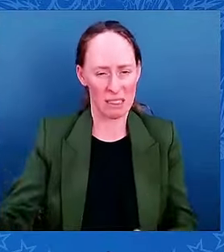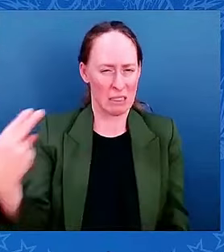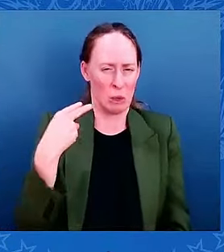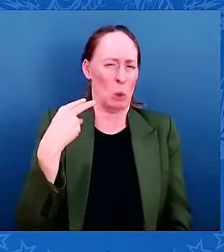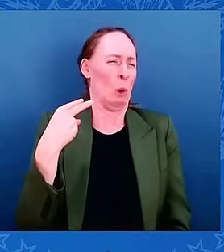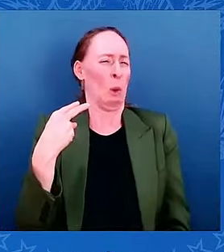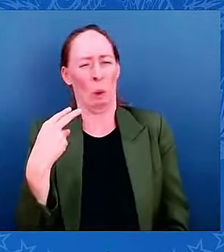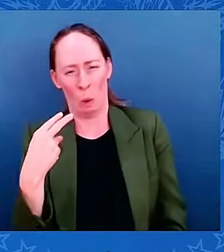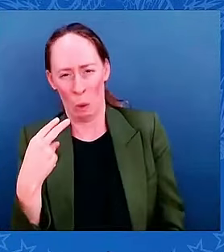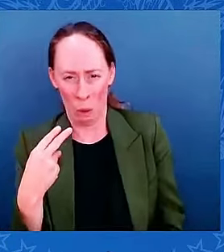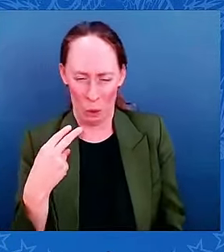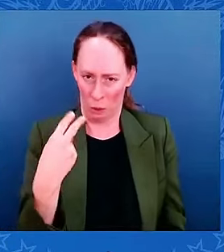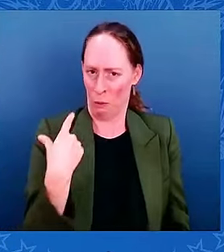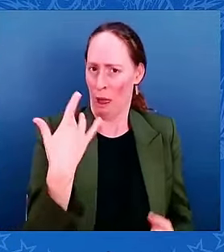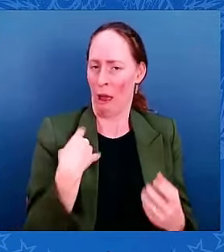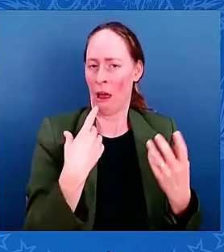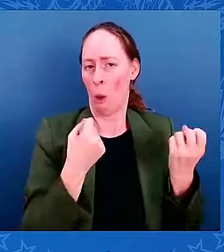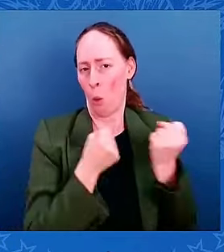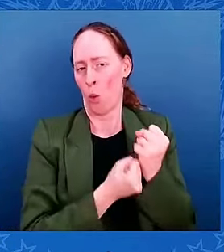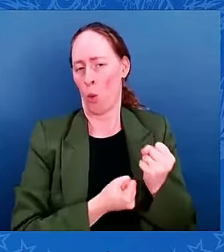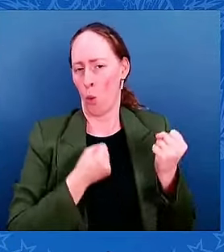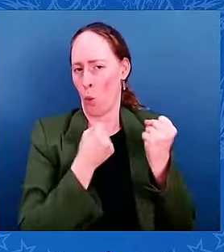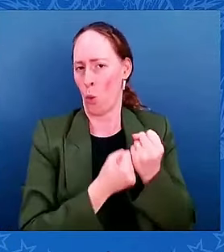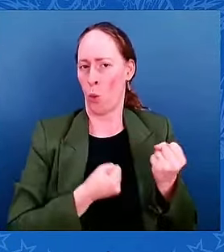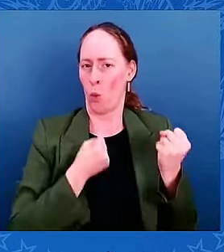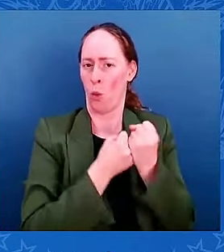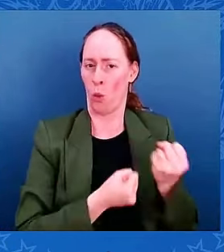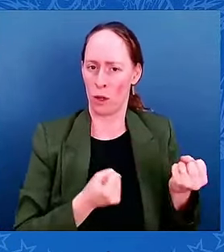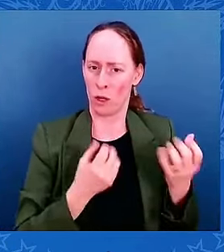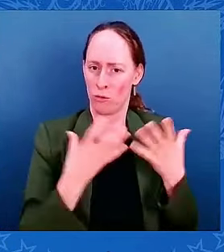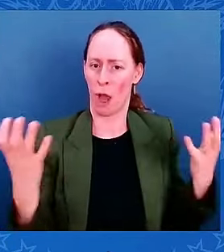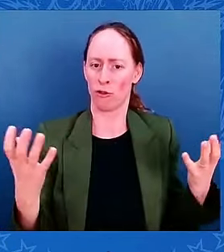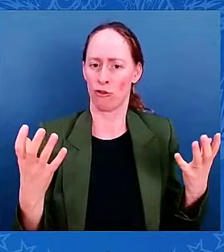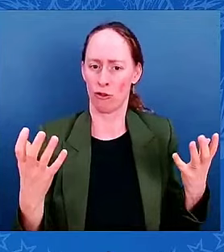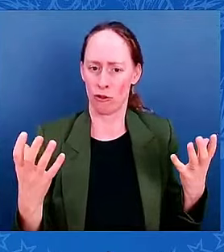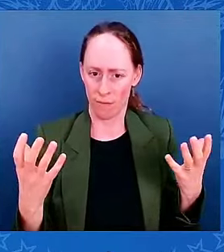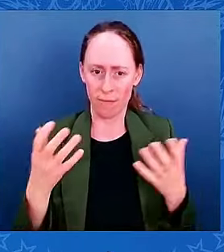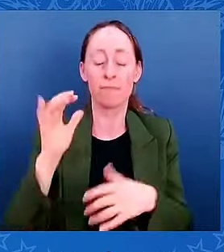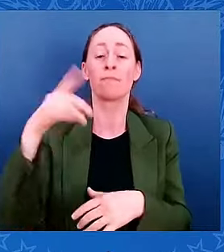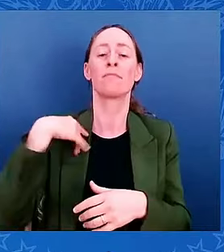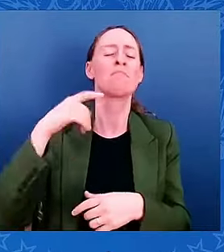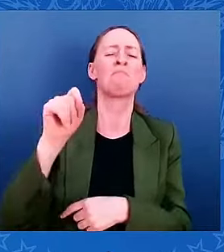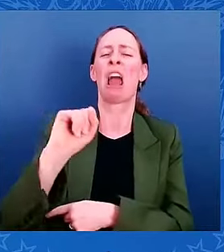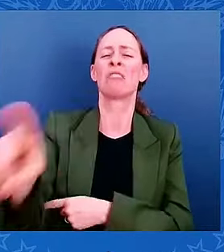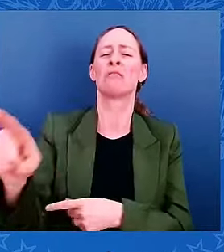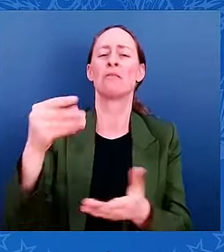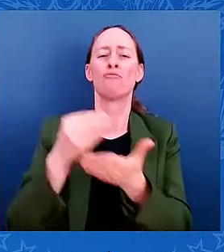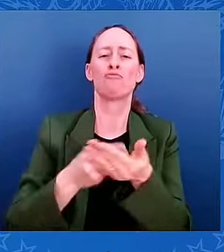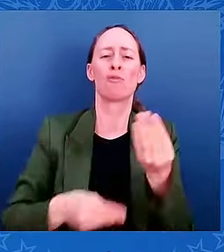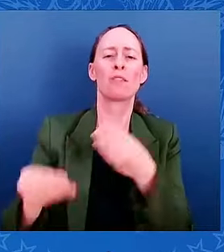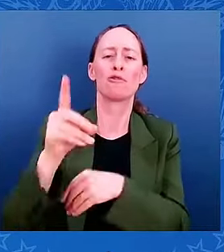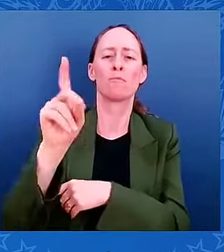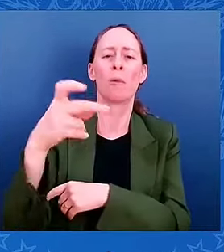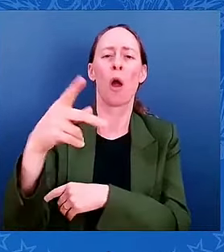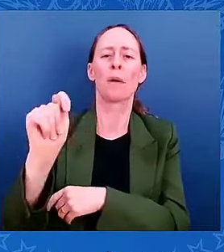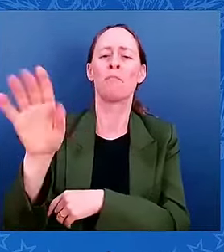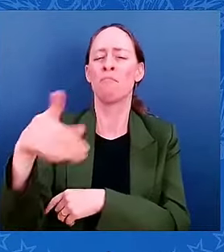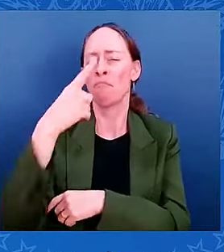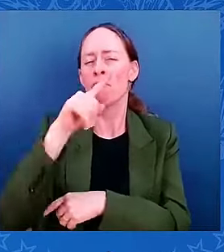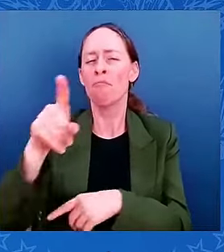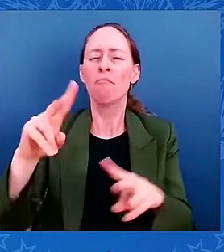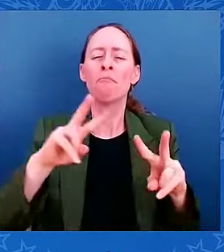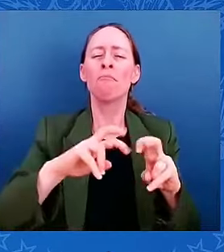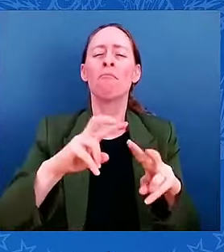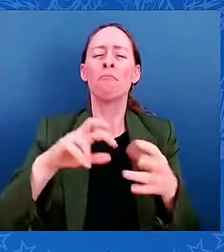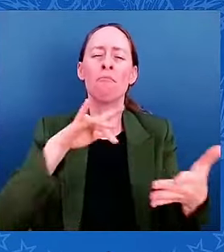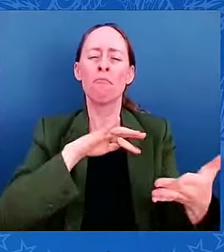study and to show that when union workers do well, every worker in America does better. Everybody does better.